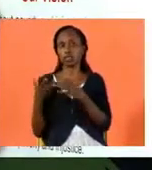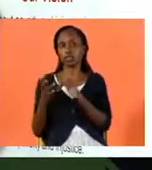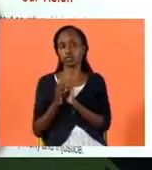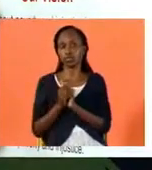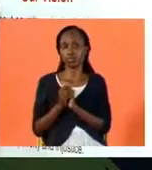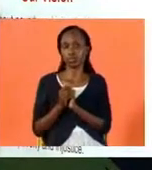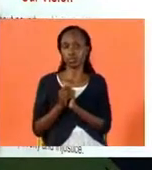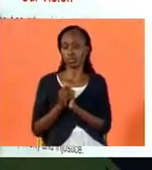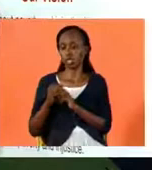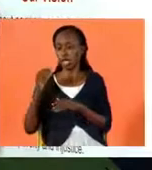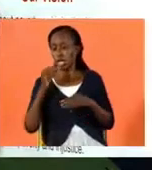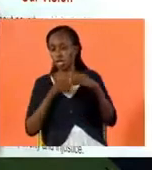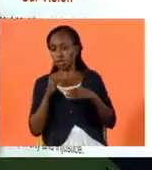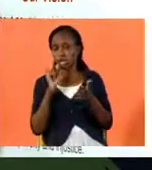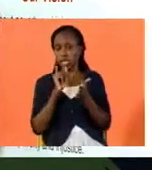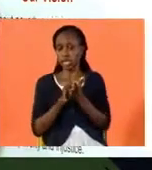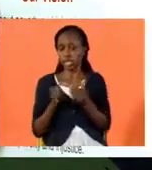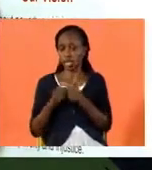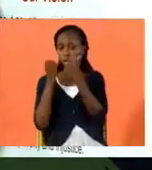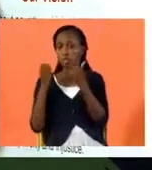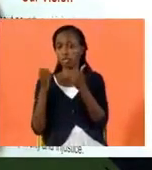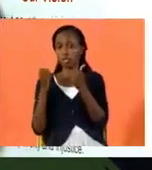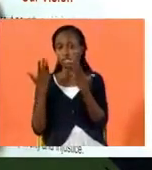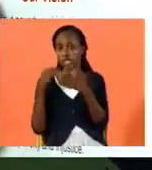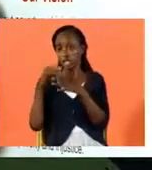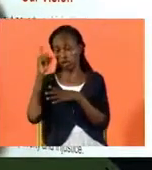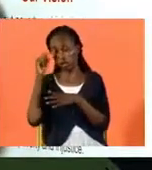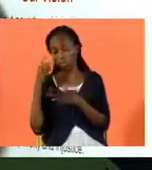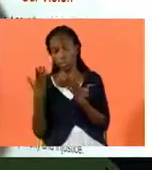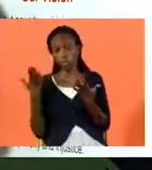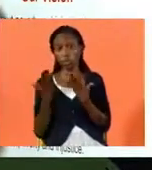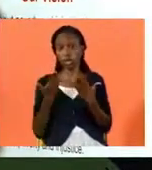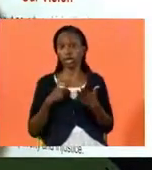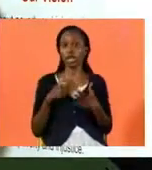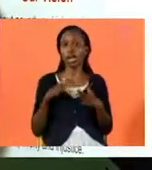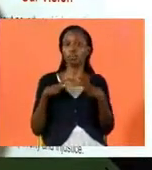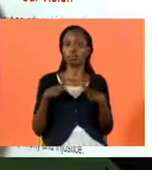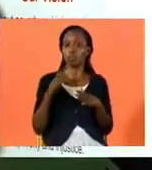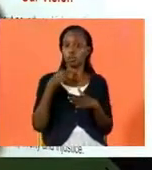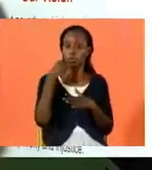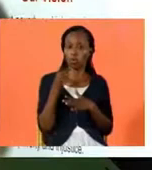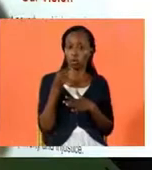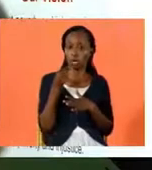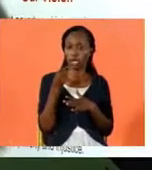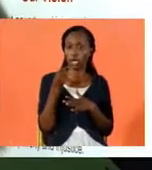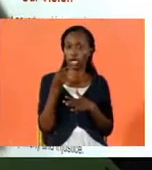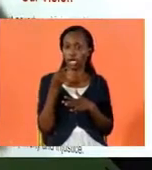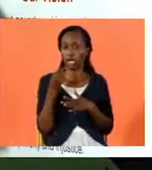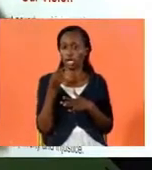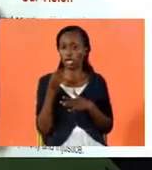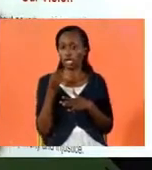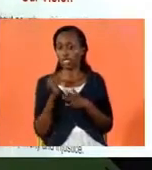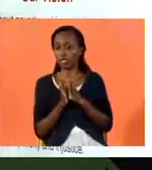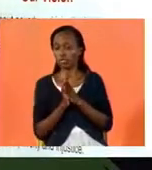the corruption that happens at the port, for instance, where there are people who are misinvoicing, over-invoicing, changing